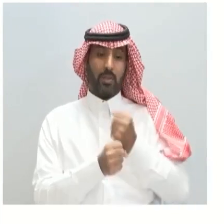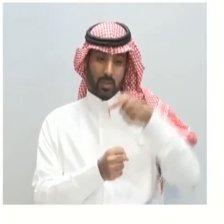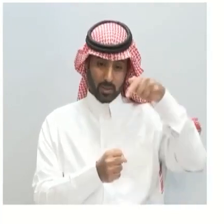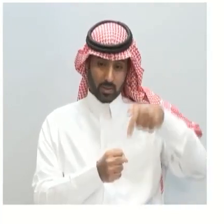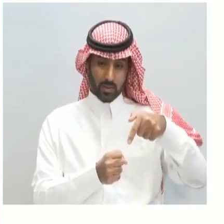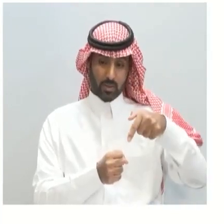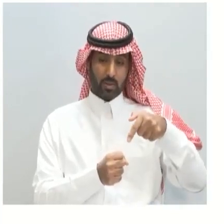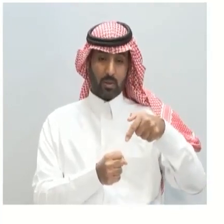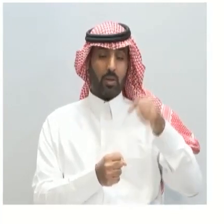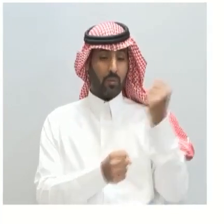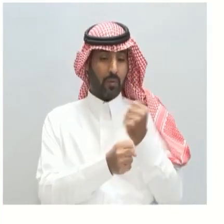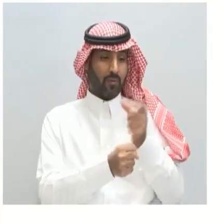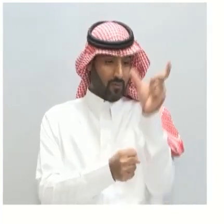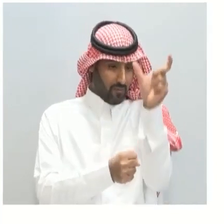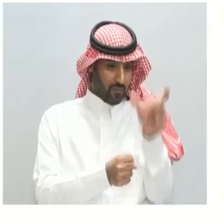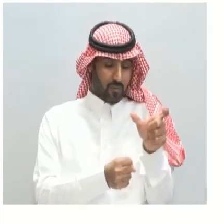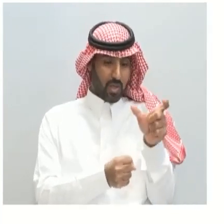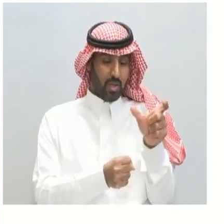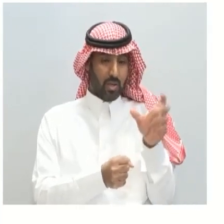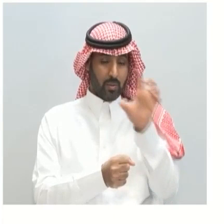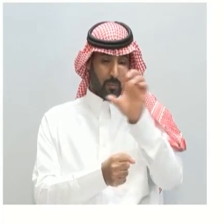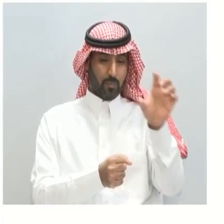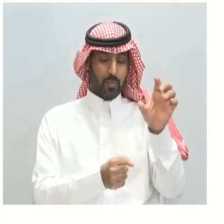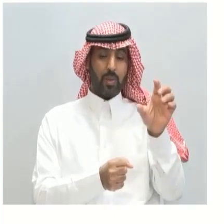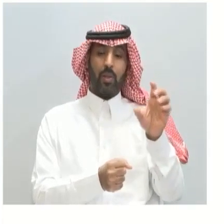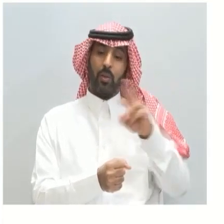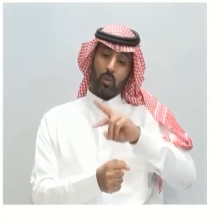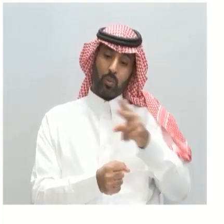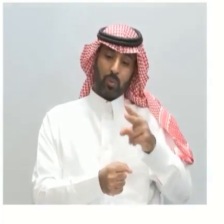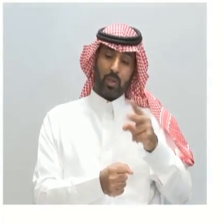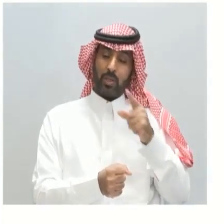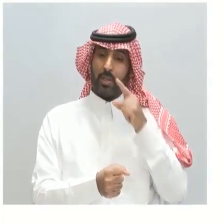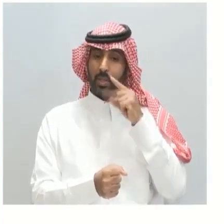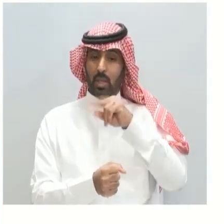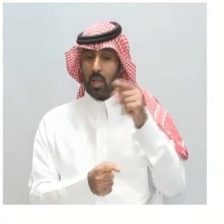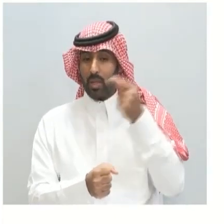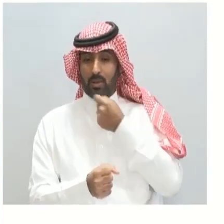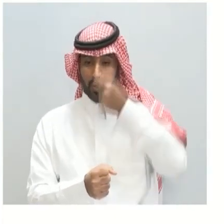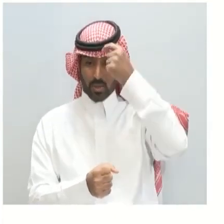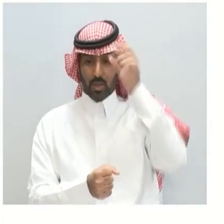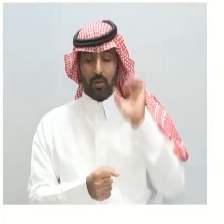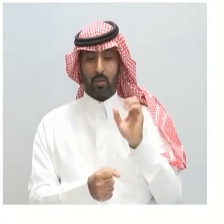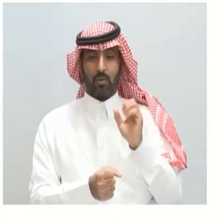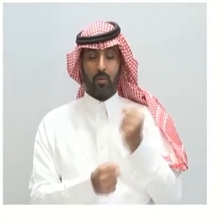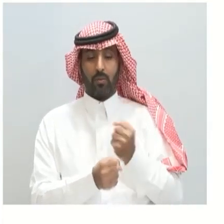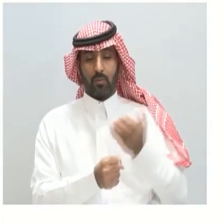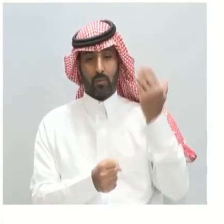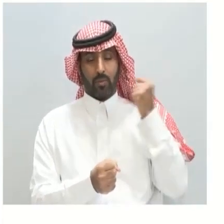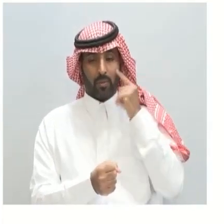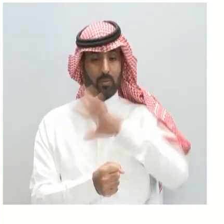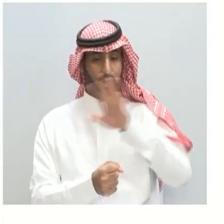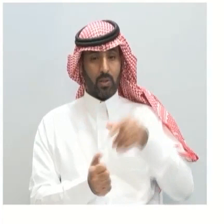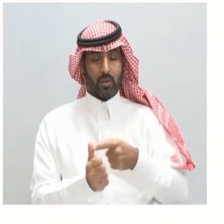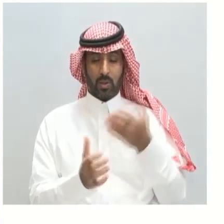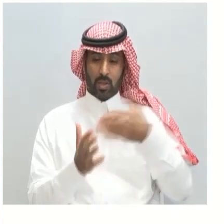participle forms of the verb can also be used as adjectives. Past participles generally